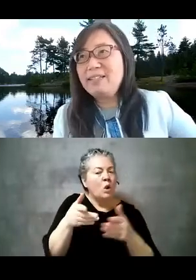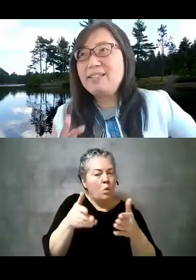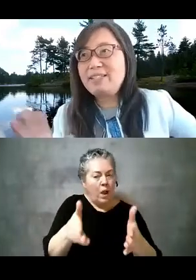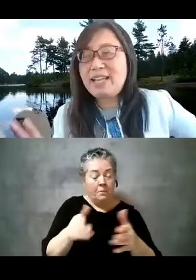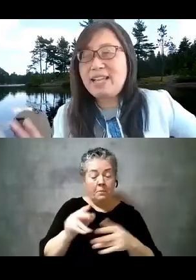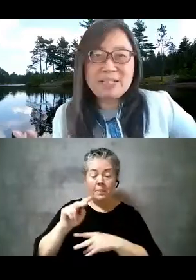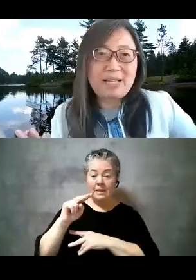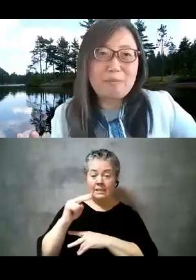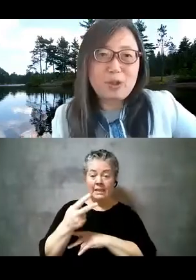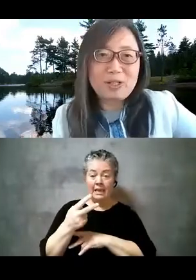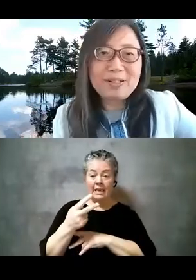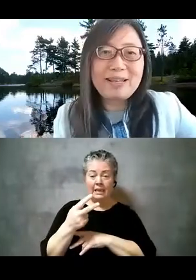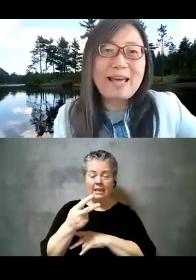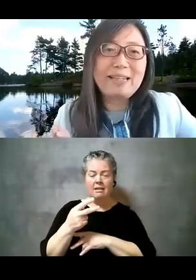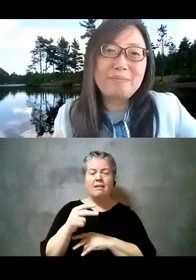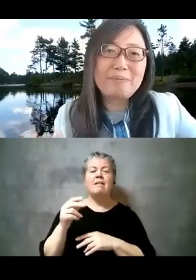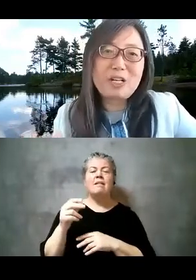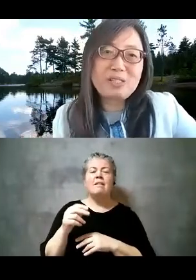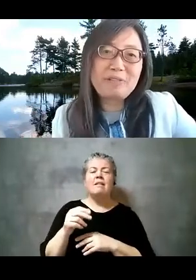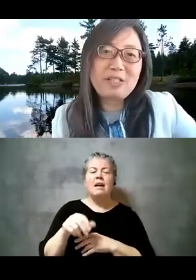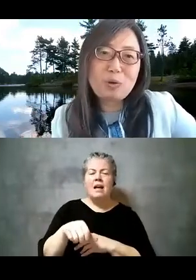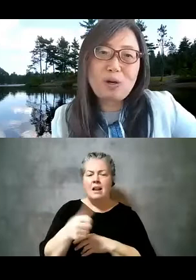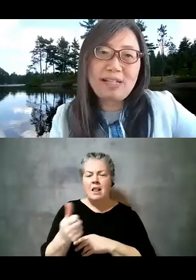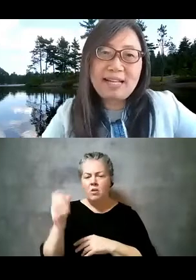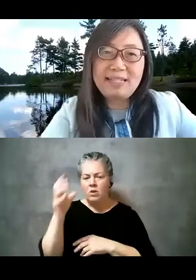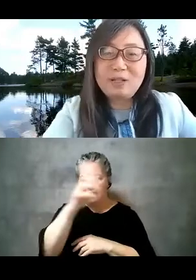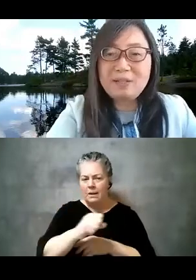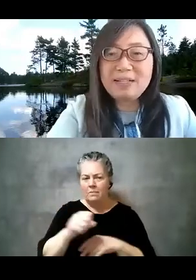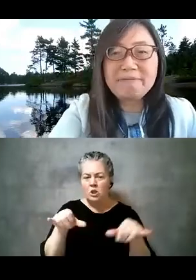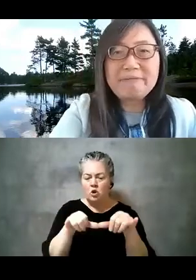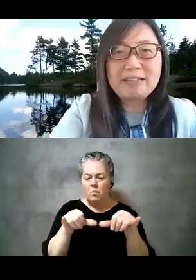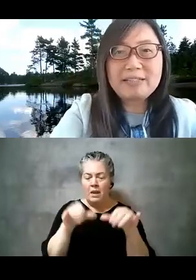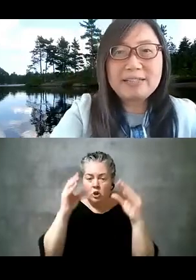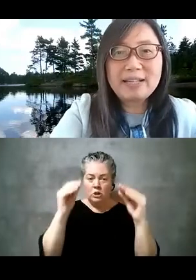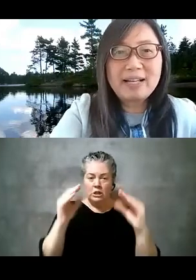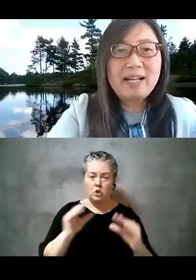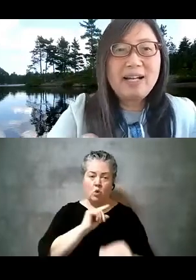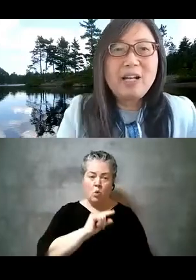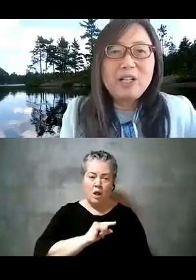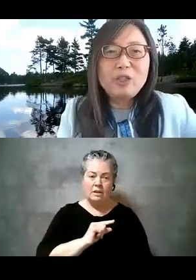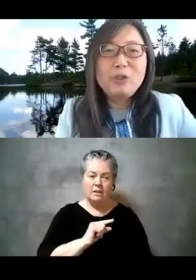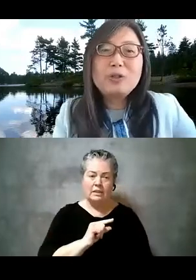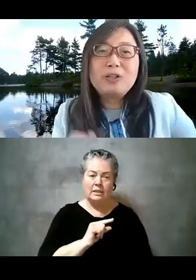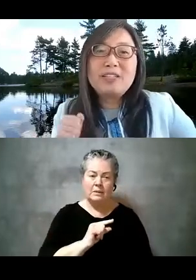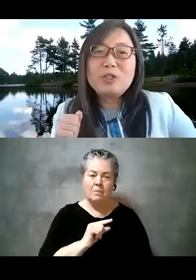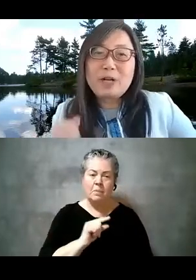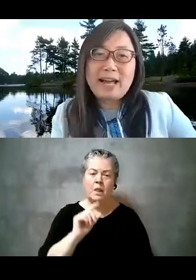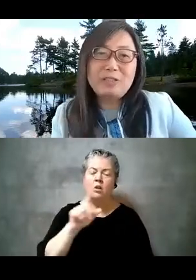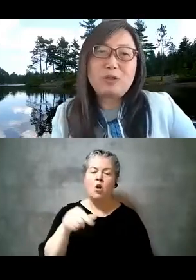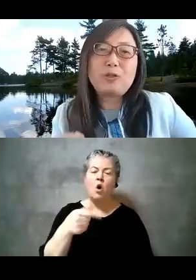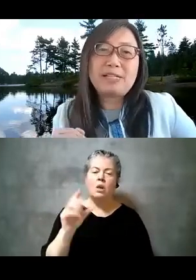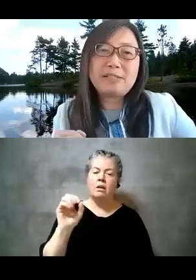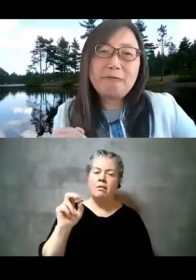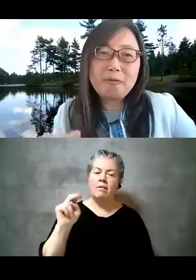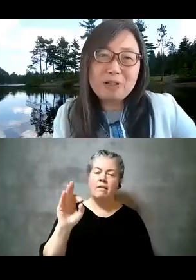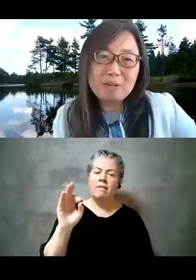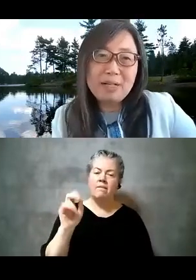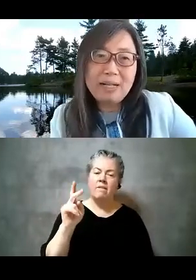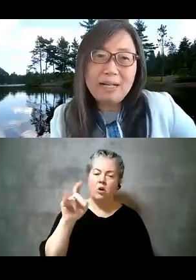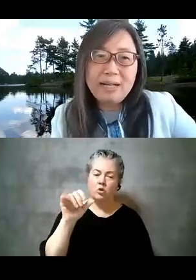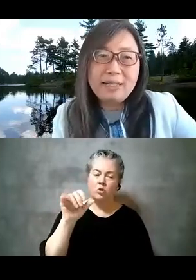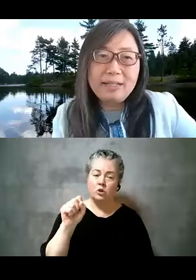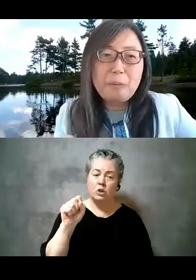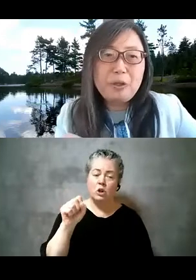rationale, under the same assumption that measures of teacher quality are the only confounders, you could try to